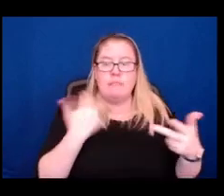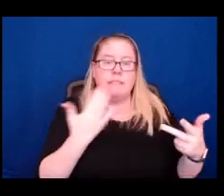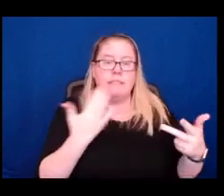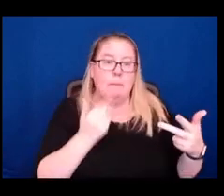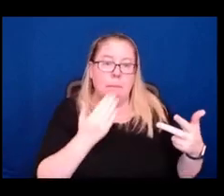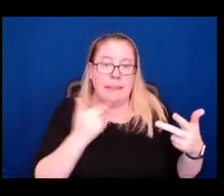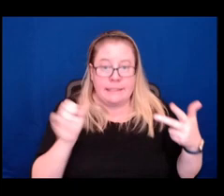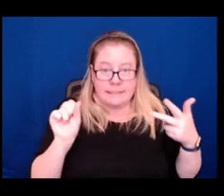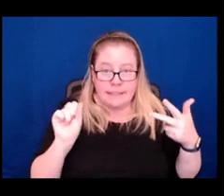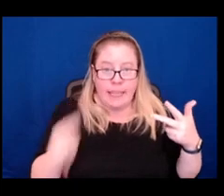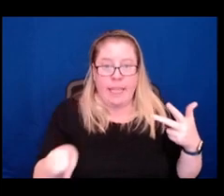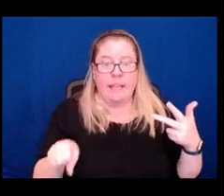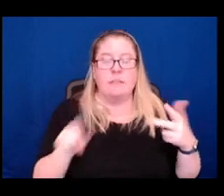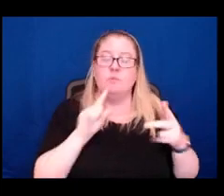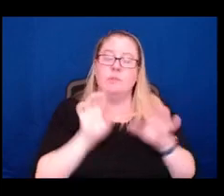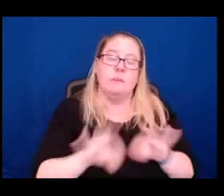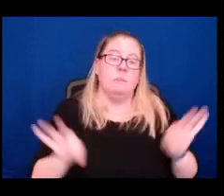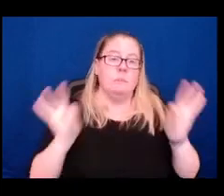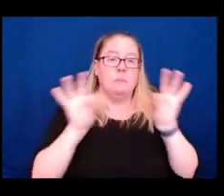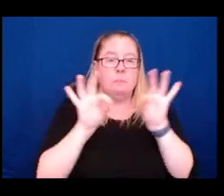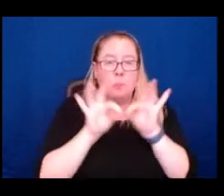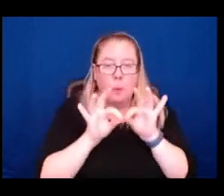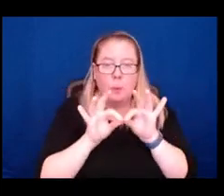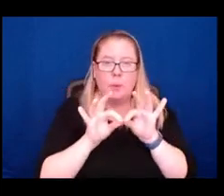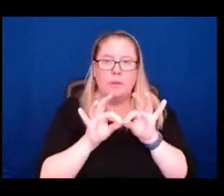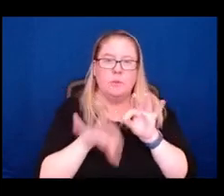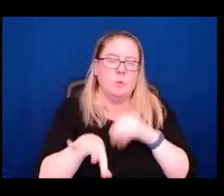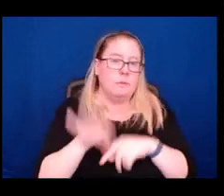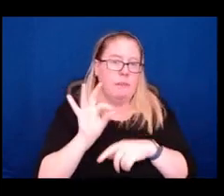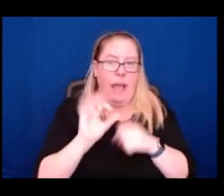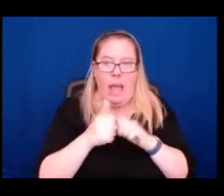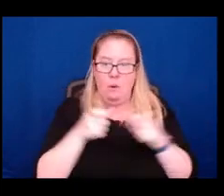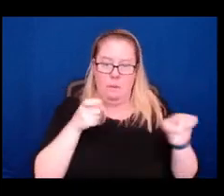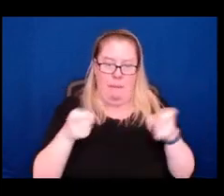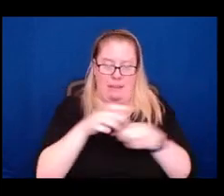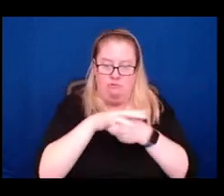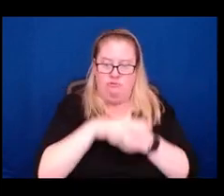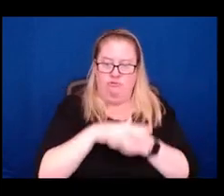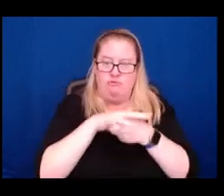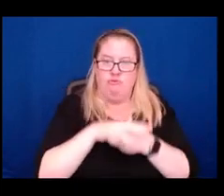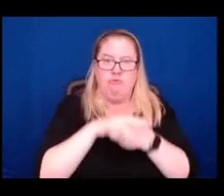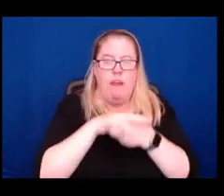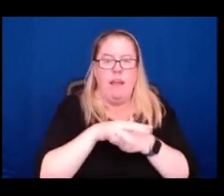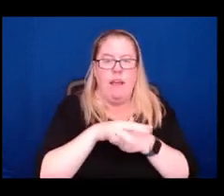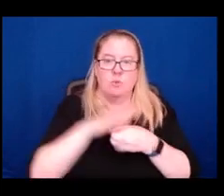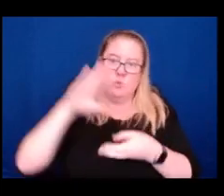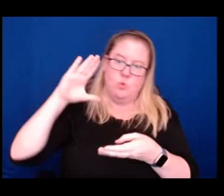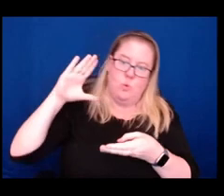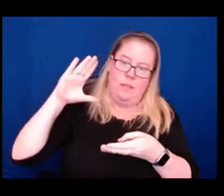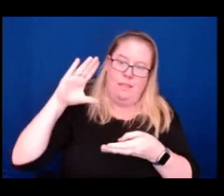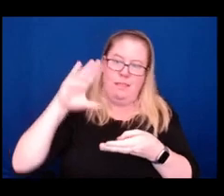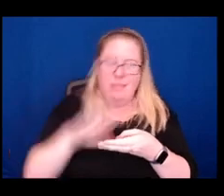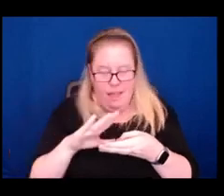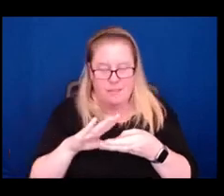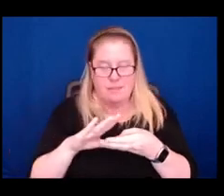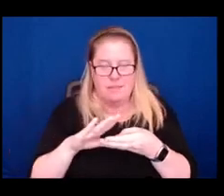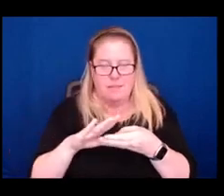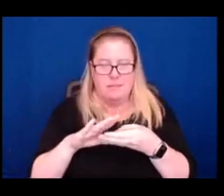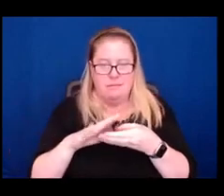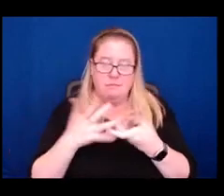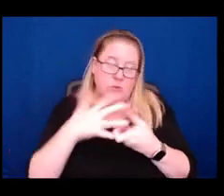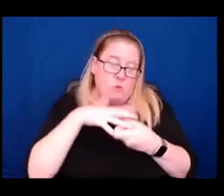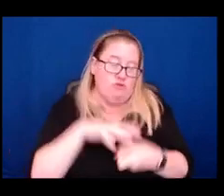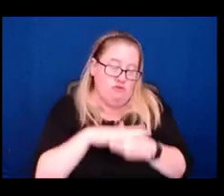for diabetes. And so it's really important to identify ways to manage the stress, to be able to minimize the stress.